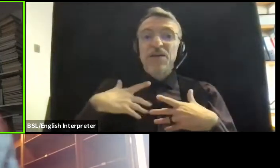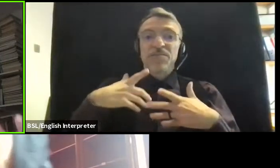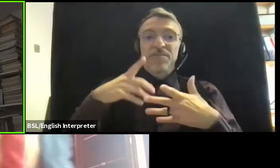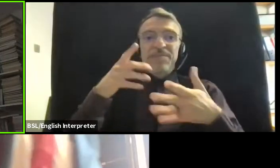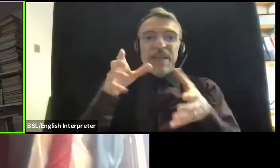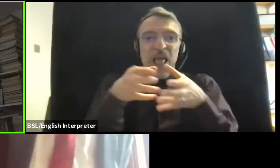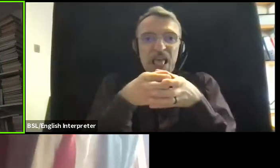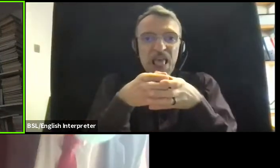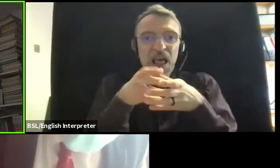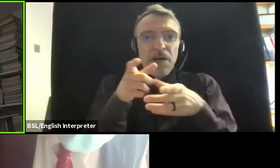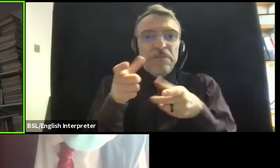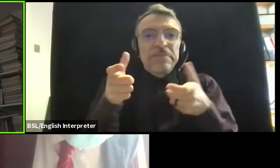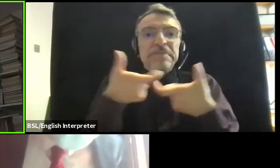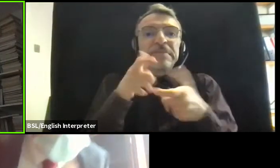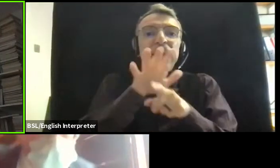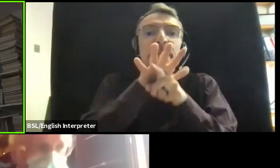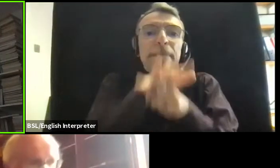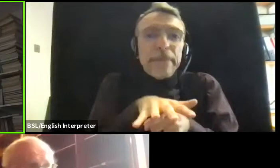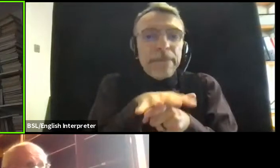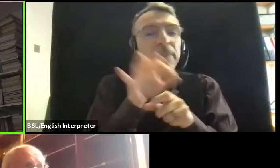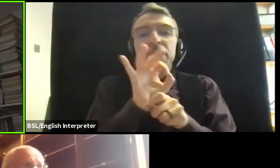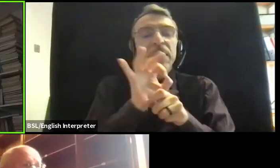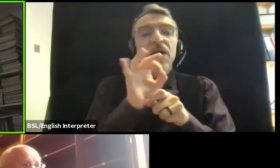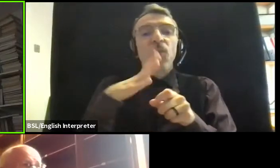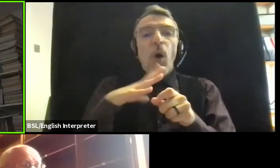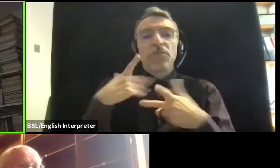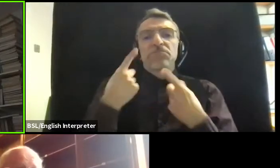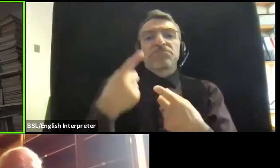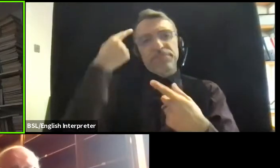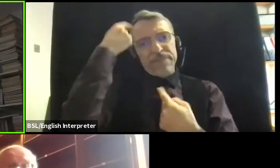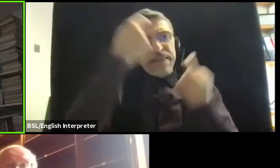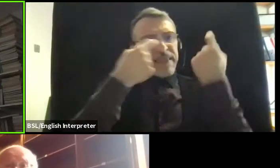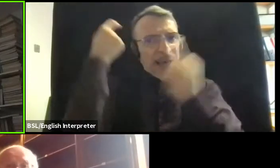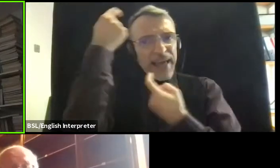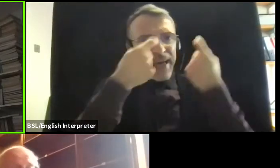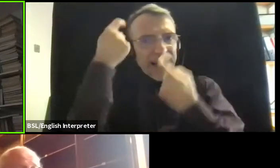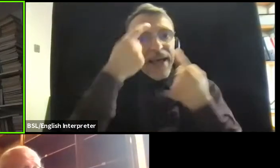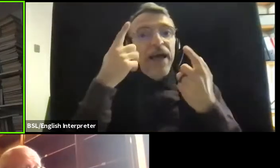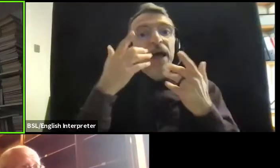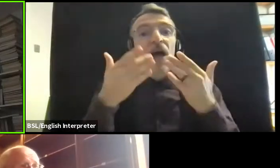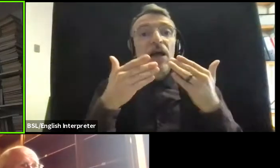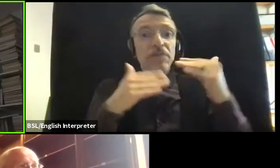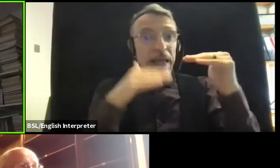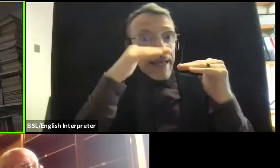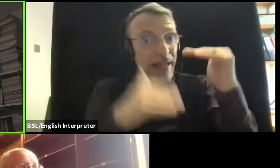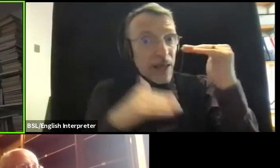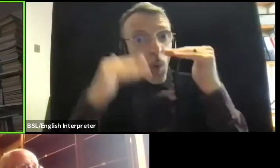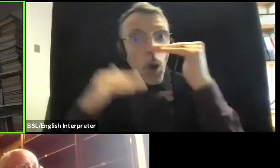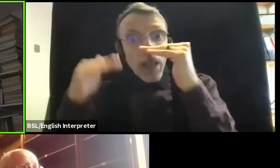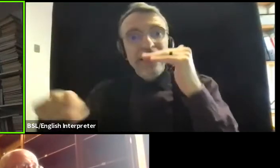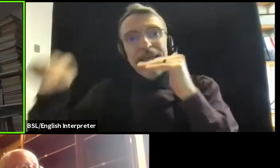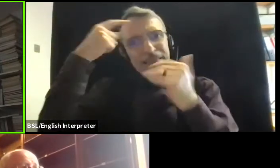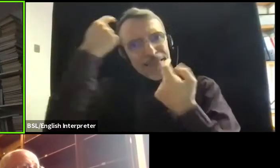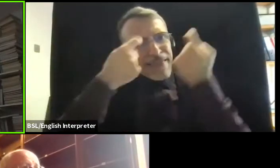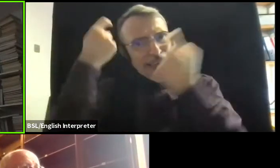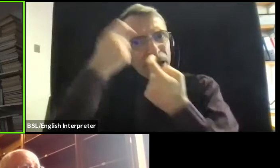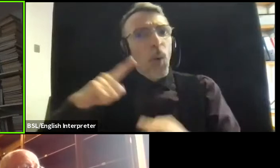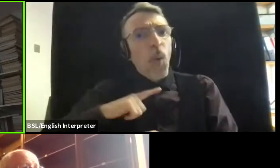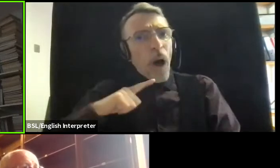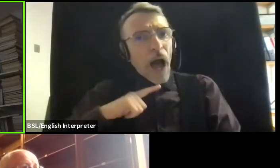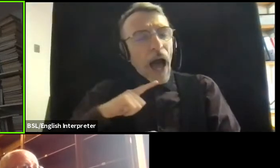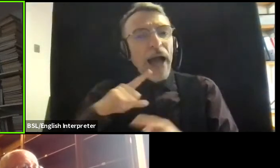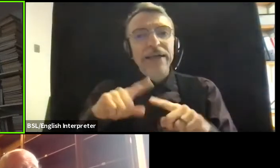which basically means that we wanted people to think about religious equalities and inequalities in relation to